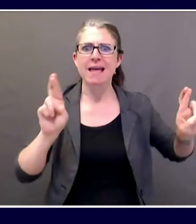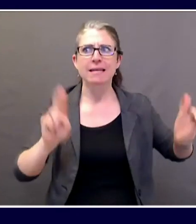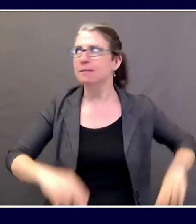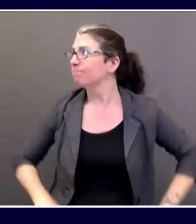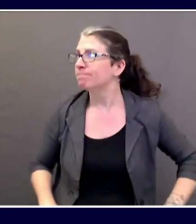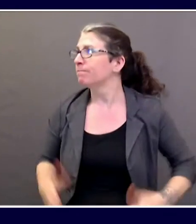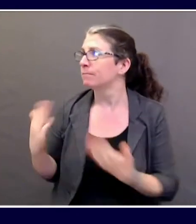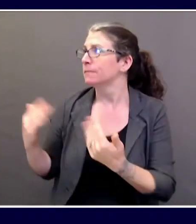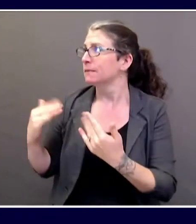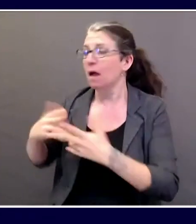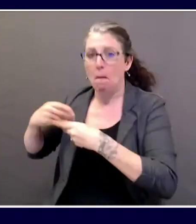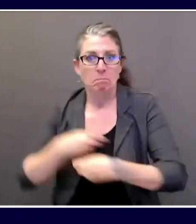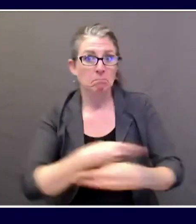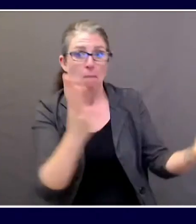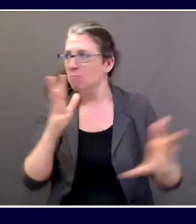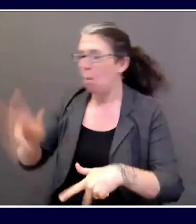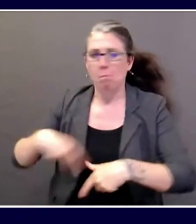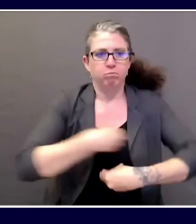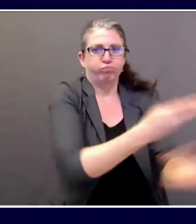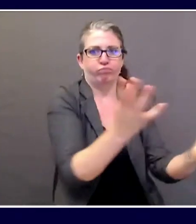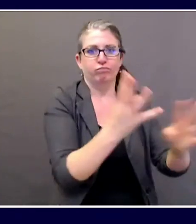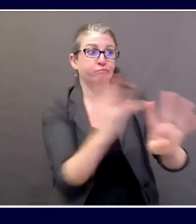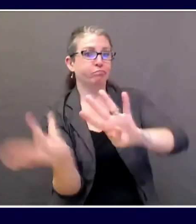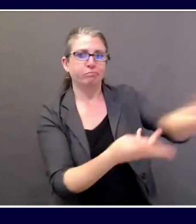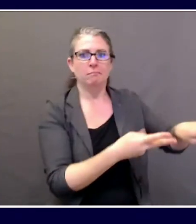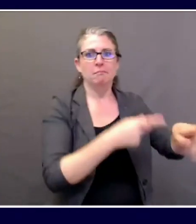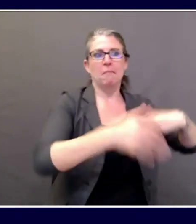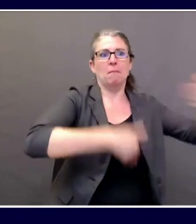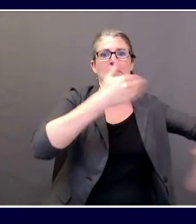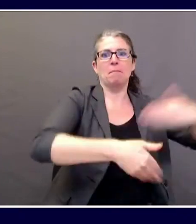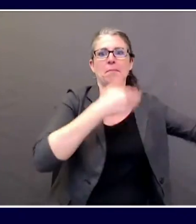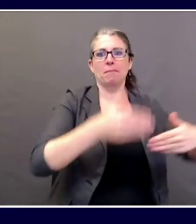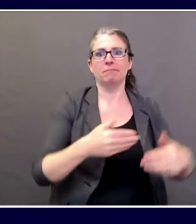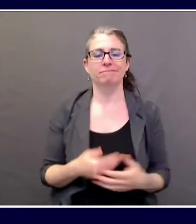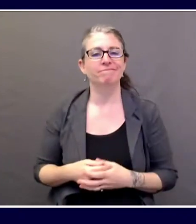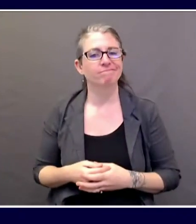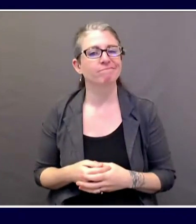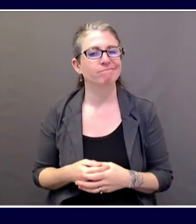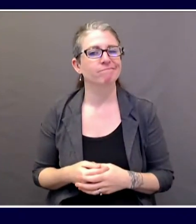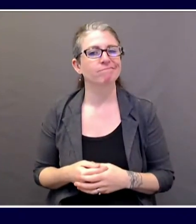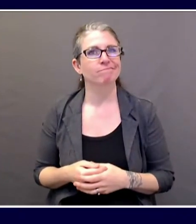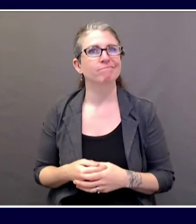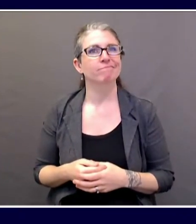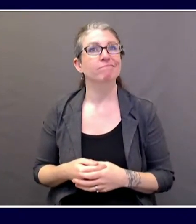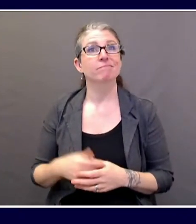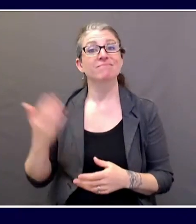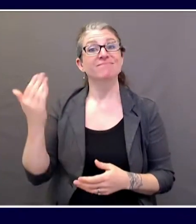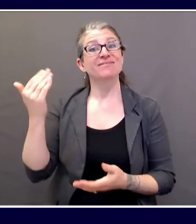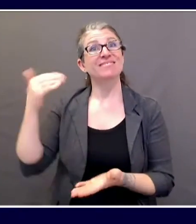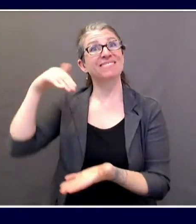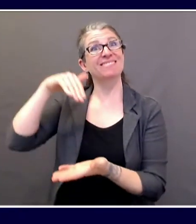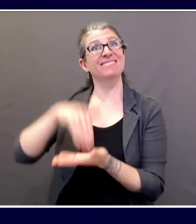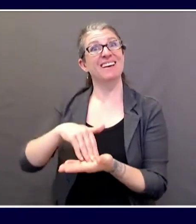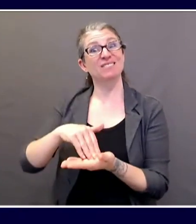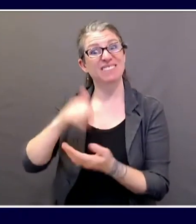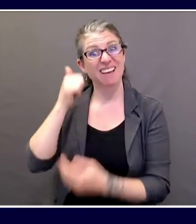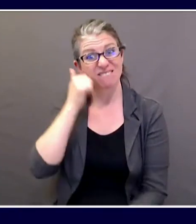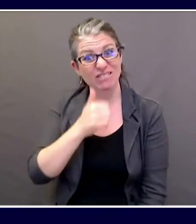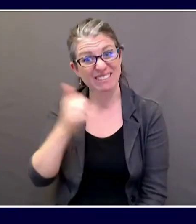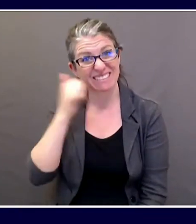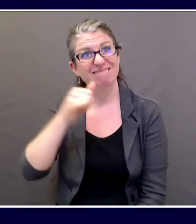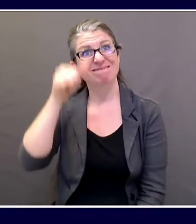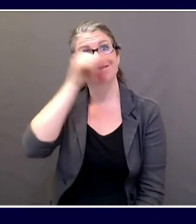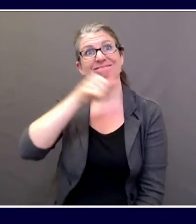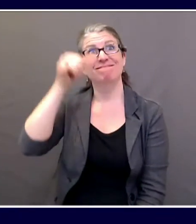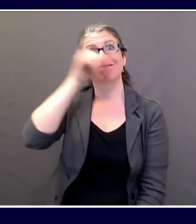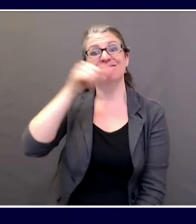vaccine doses administered every day, they're not an accident. They're not good luck. They are the result of